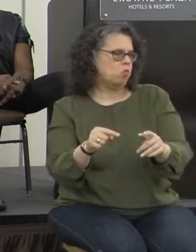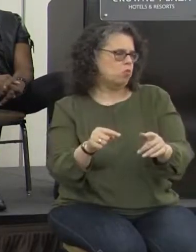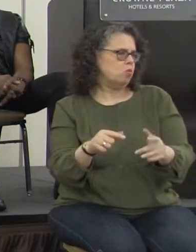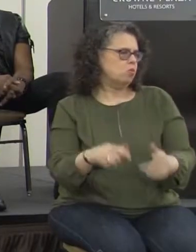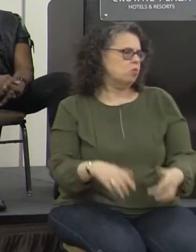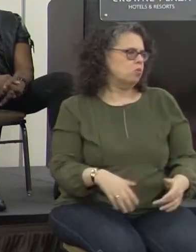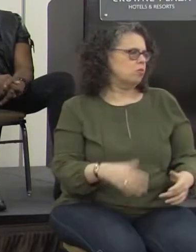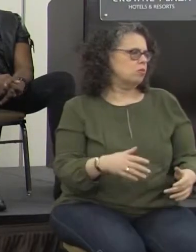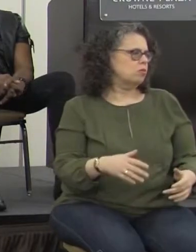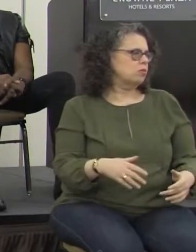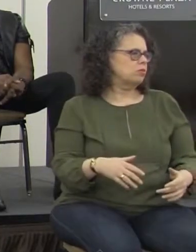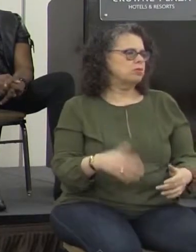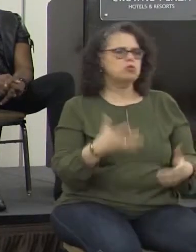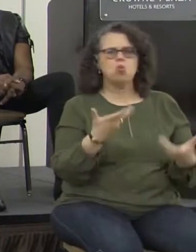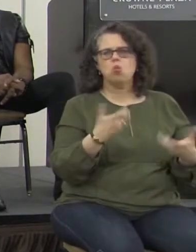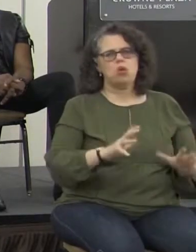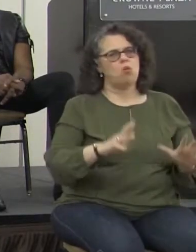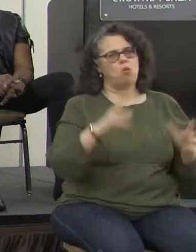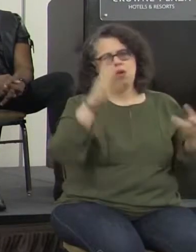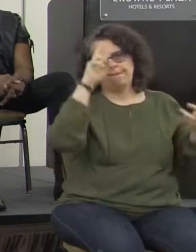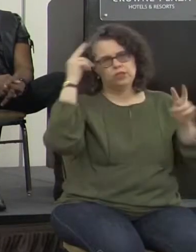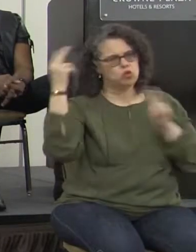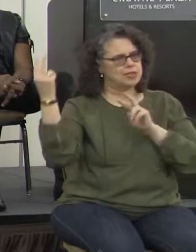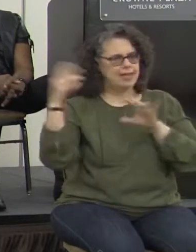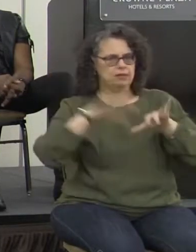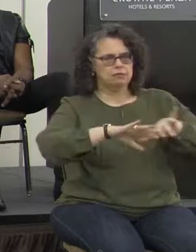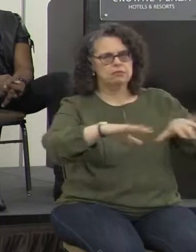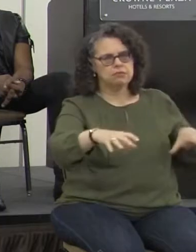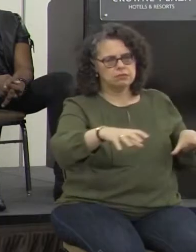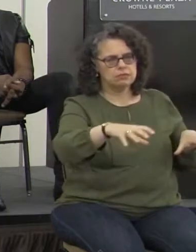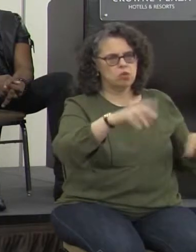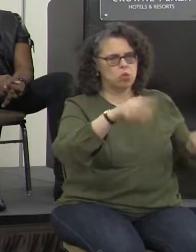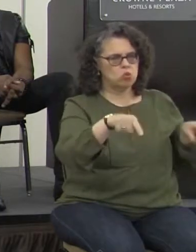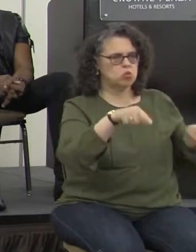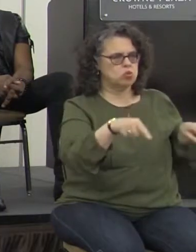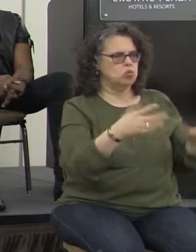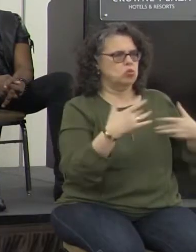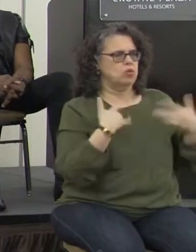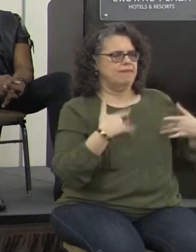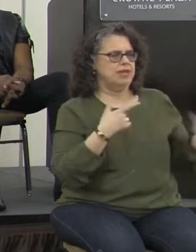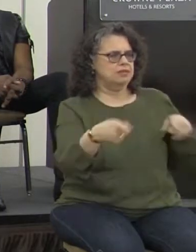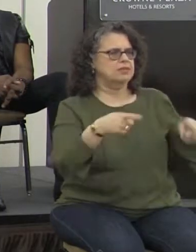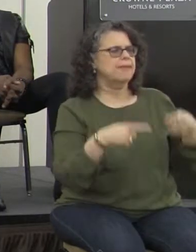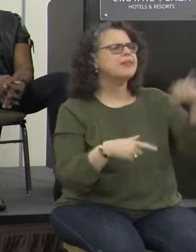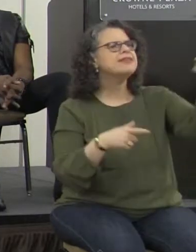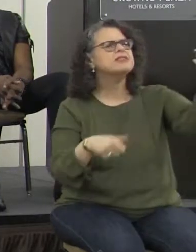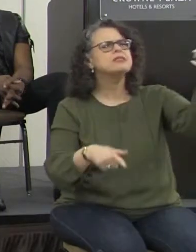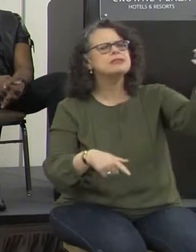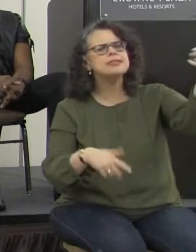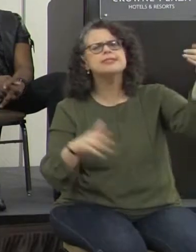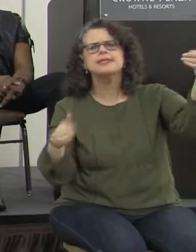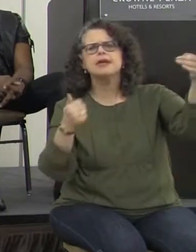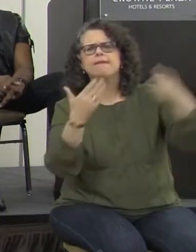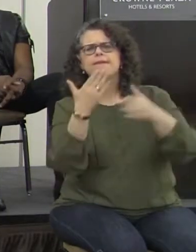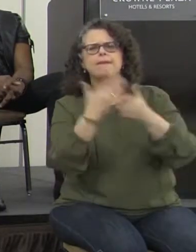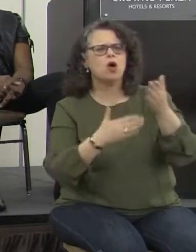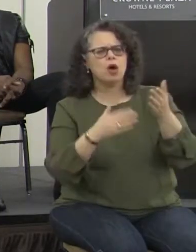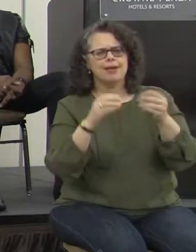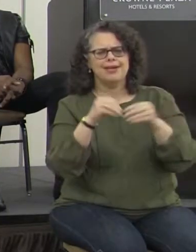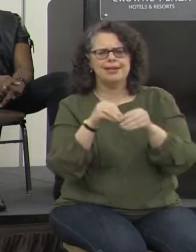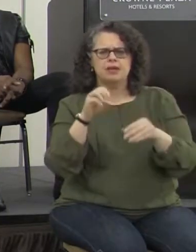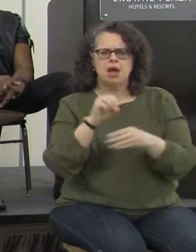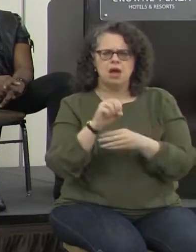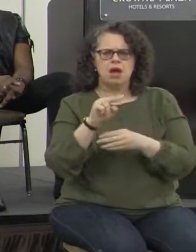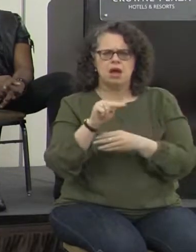any, misunderstandings as far as what this is. so actually, there's even another piece of like Onyx. When we talk